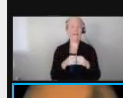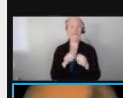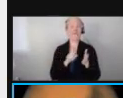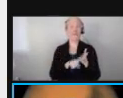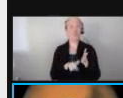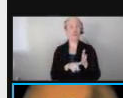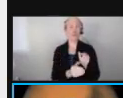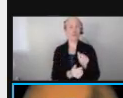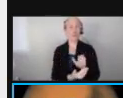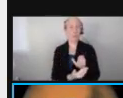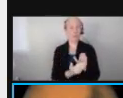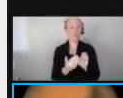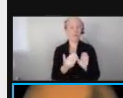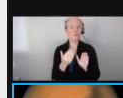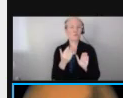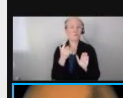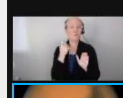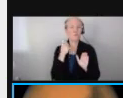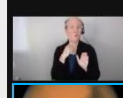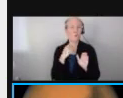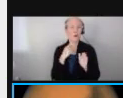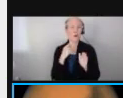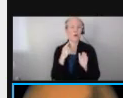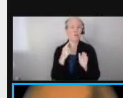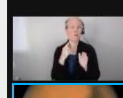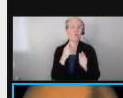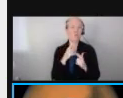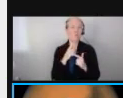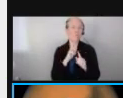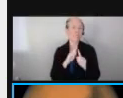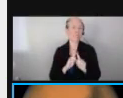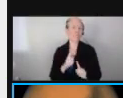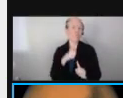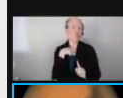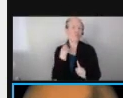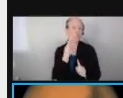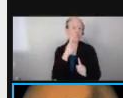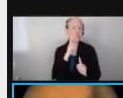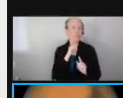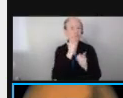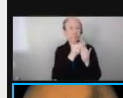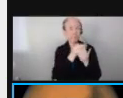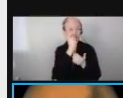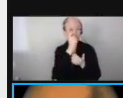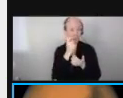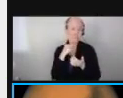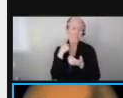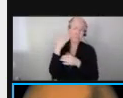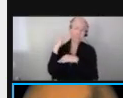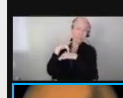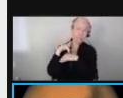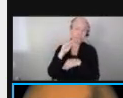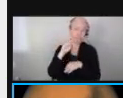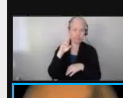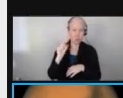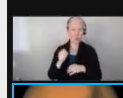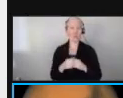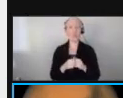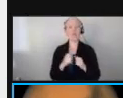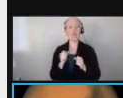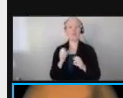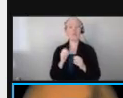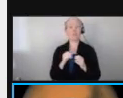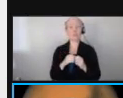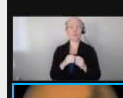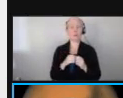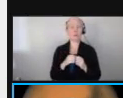approach to these risks for going to the moon and Mars. So in many ways, I'll be expanding on